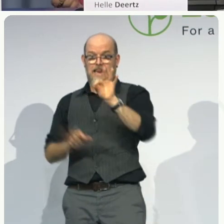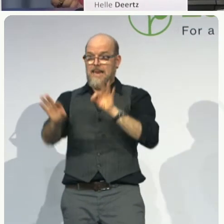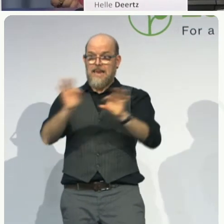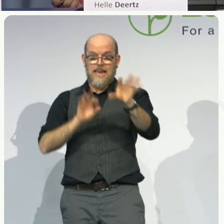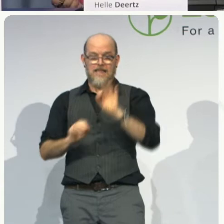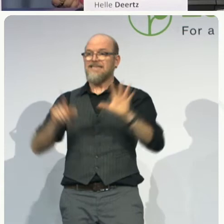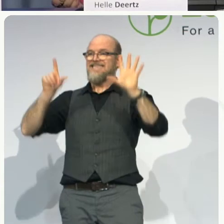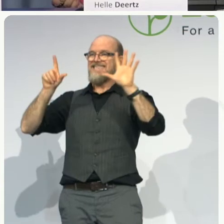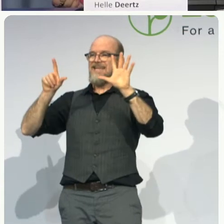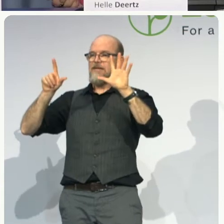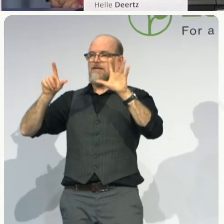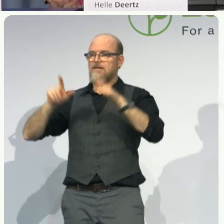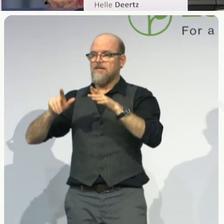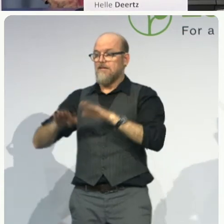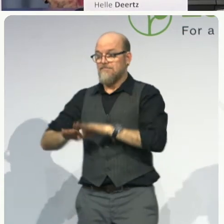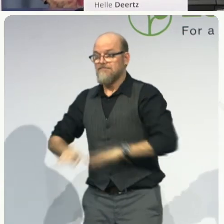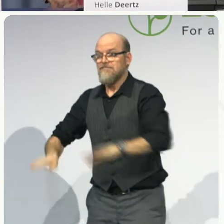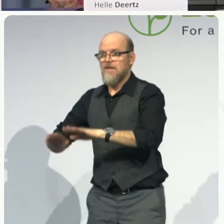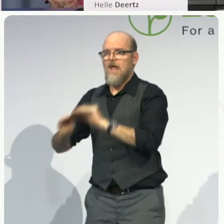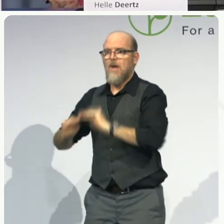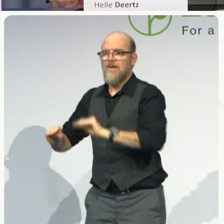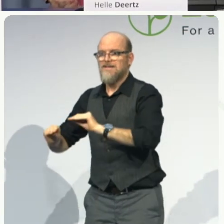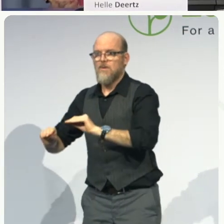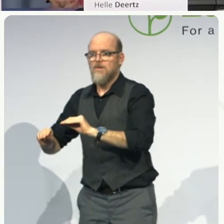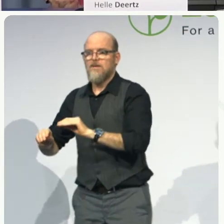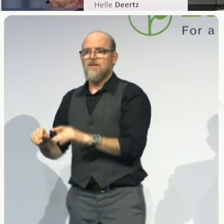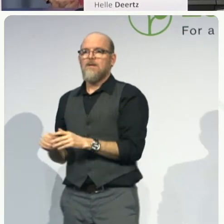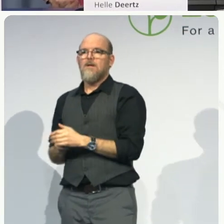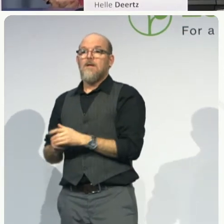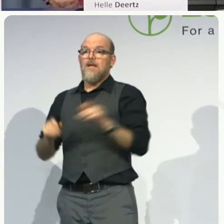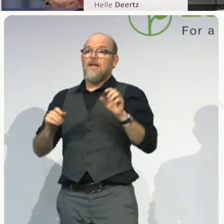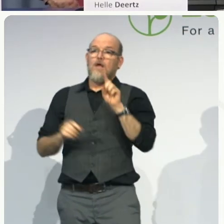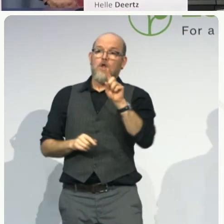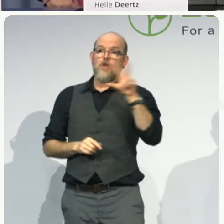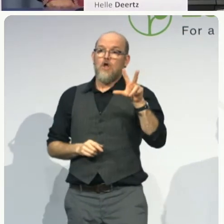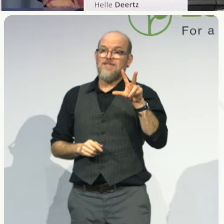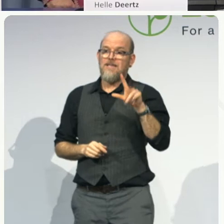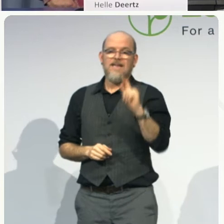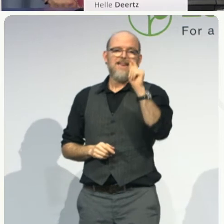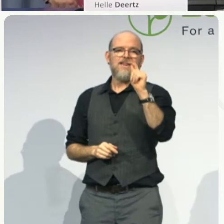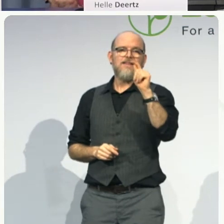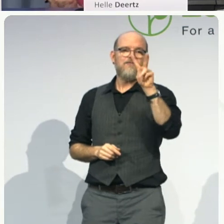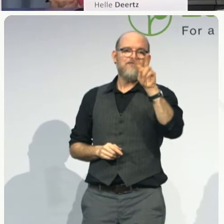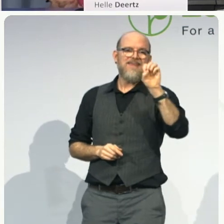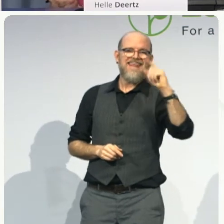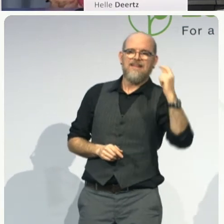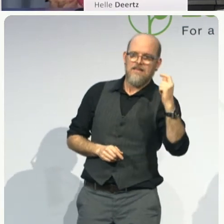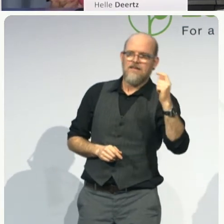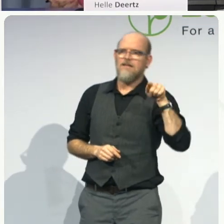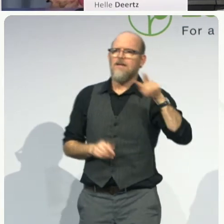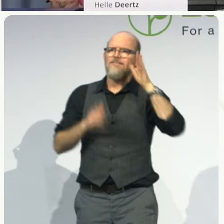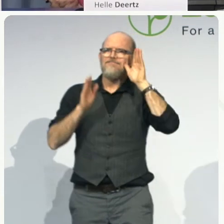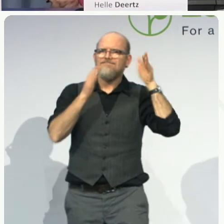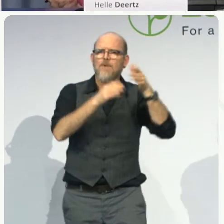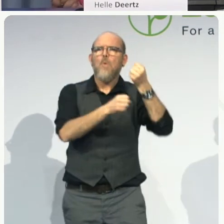basic education, and 13 on TVET, so vocational training. Yes, that's not so